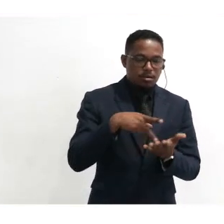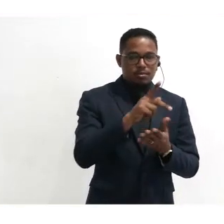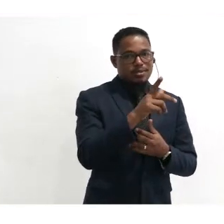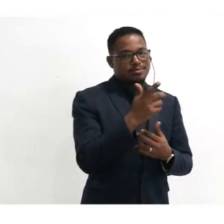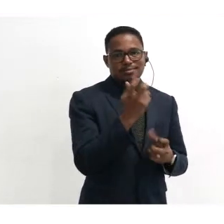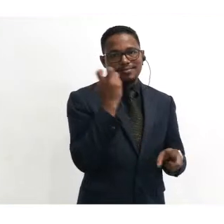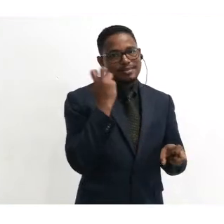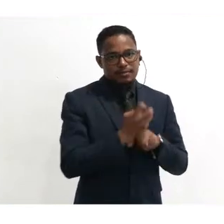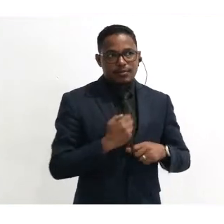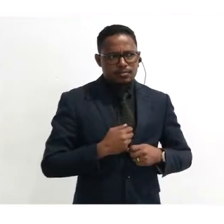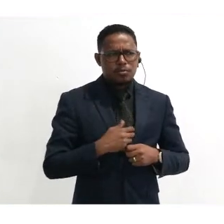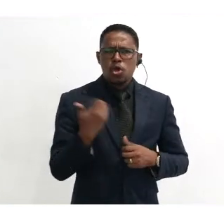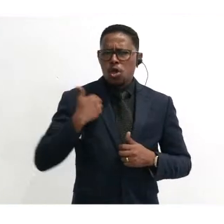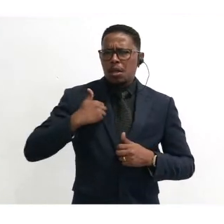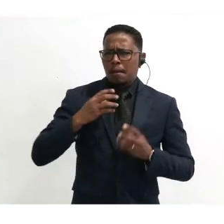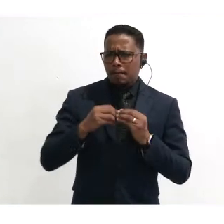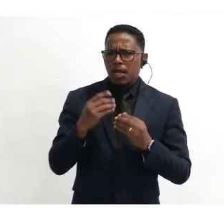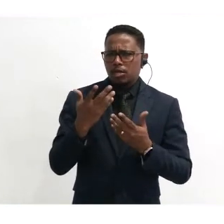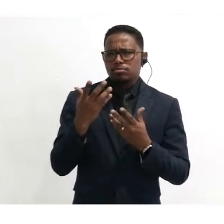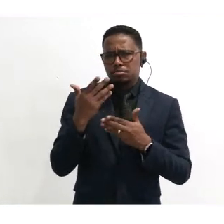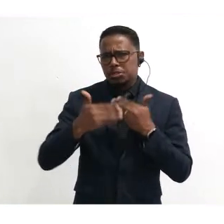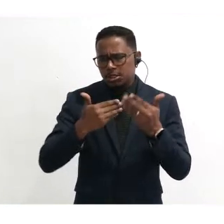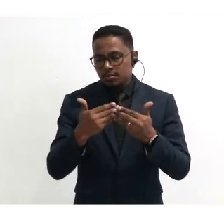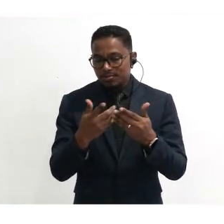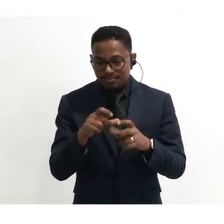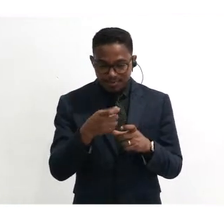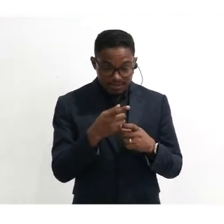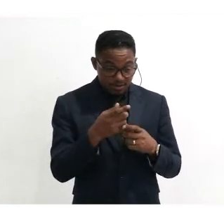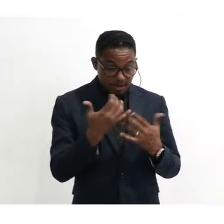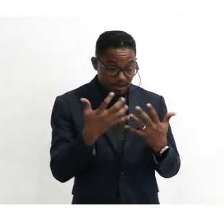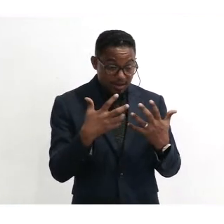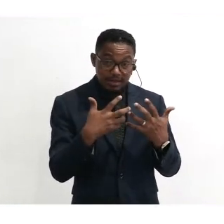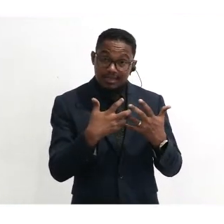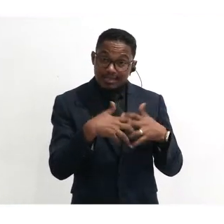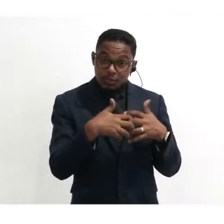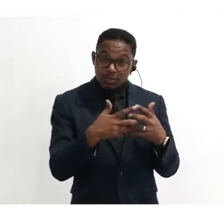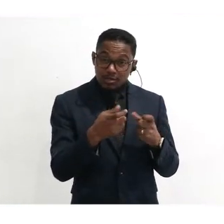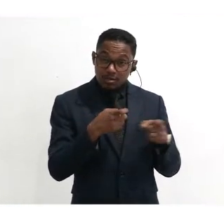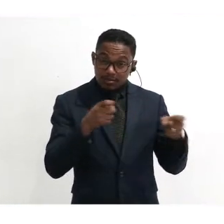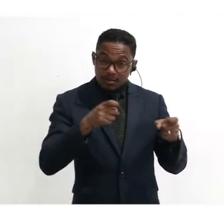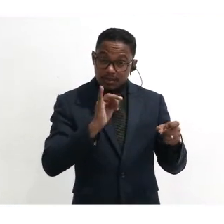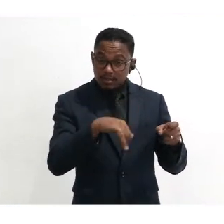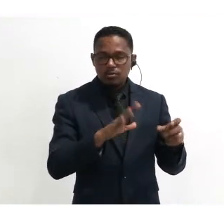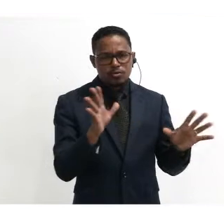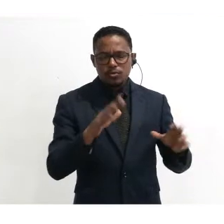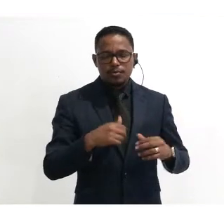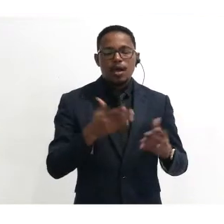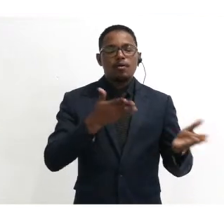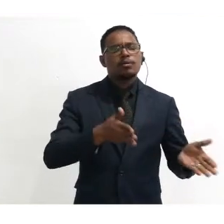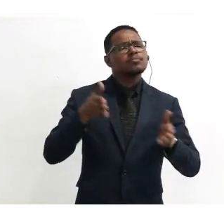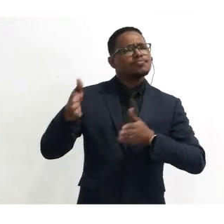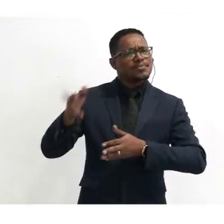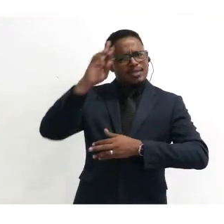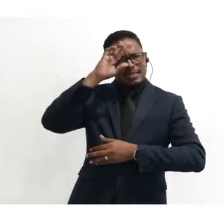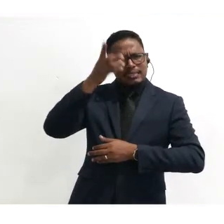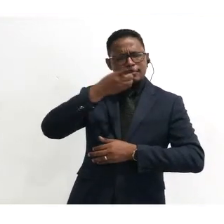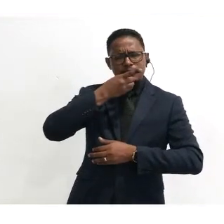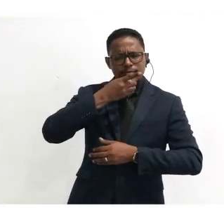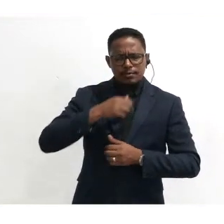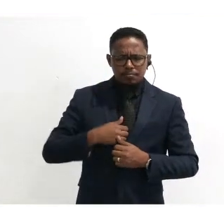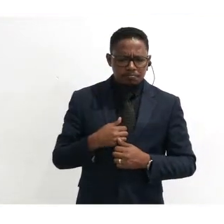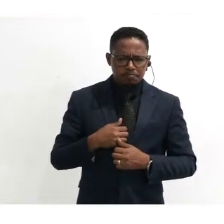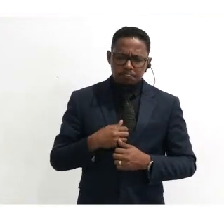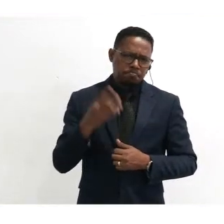factory. To your first question about Dominican Republic, I'm not an expert in the